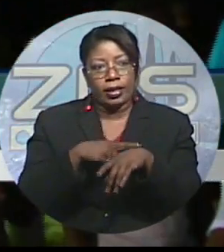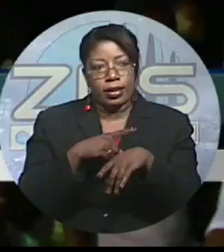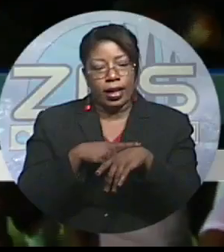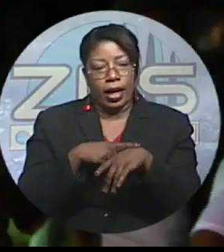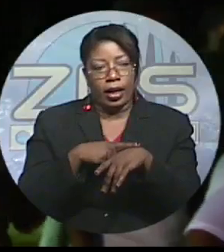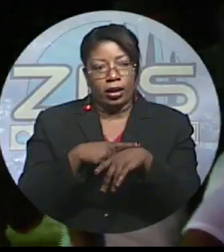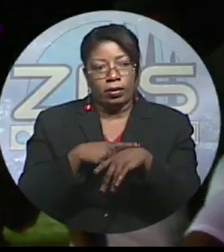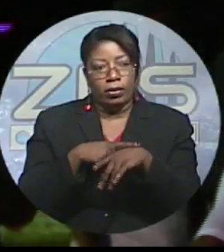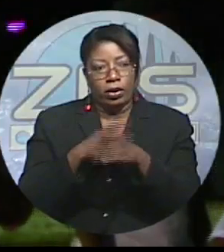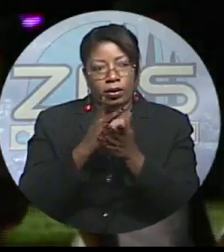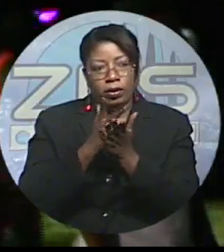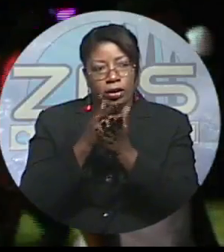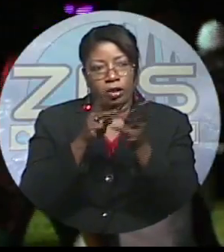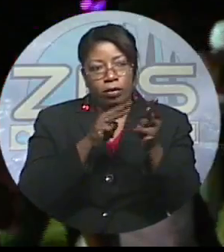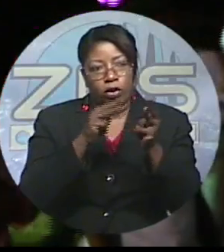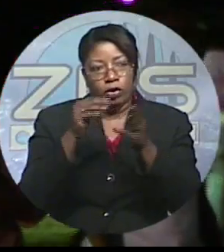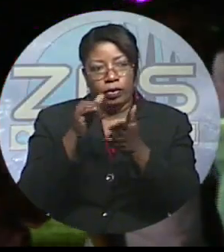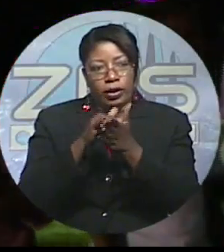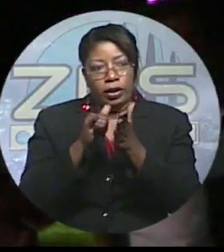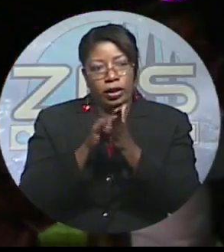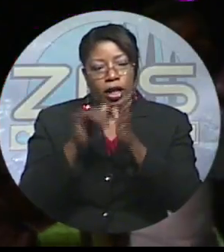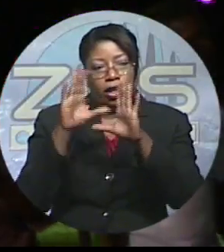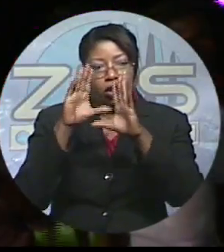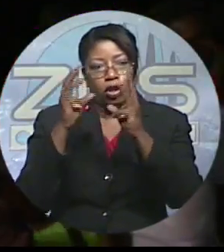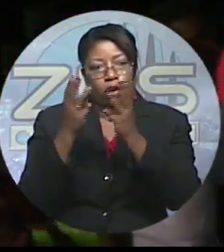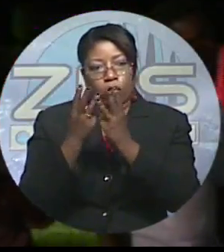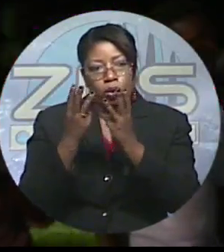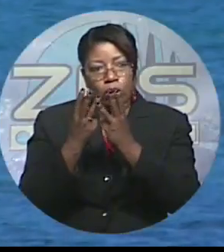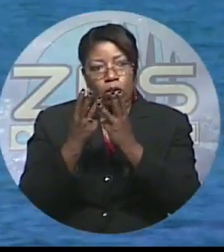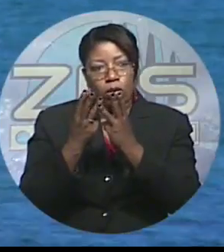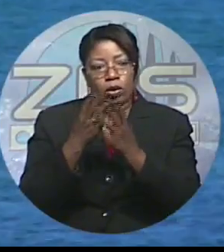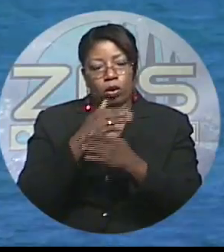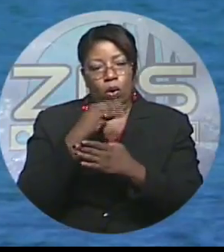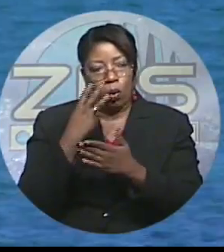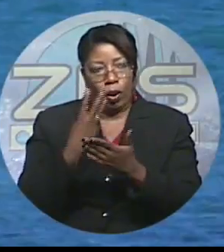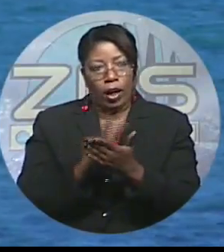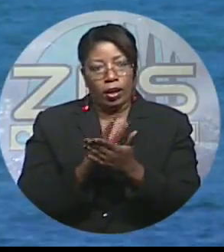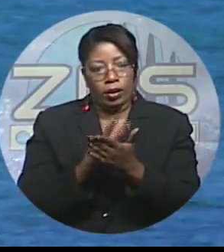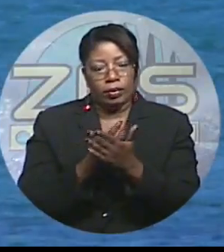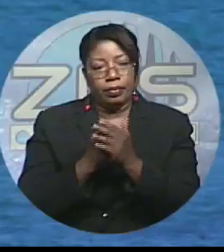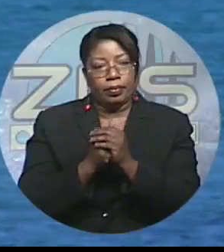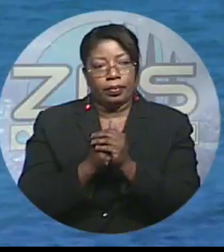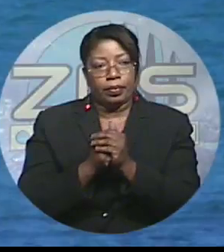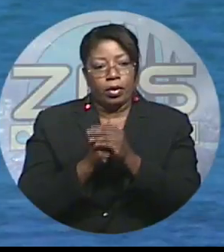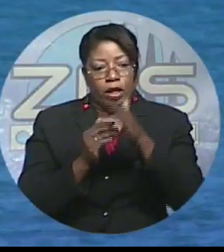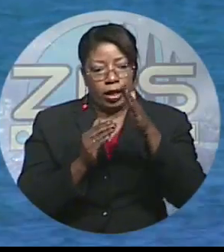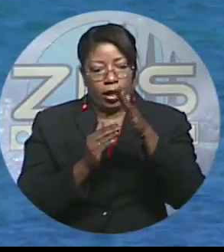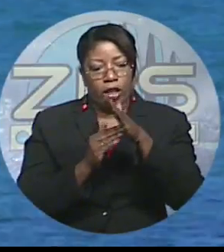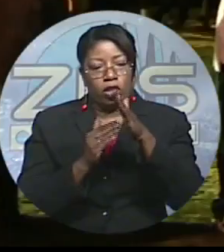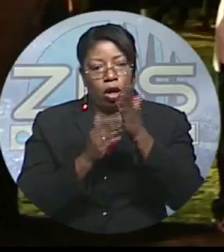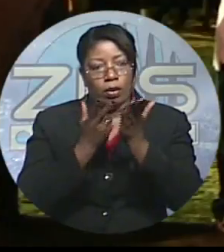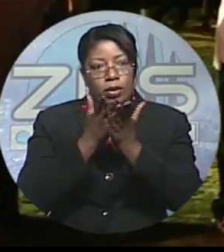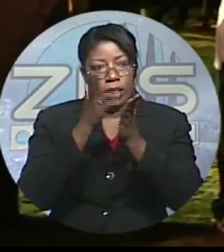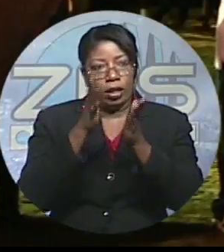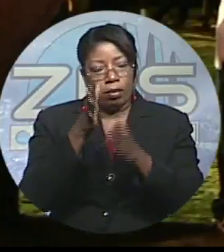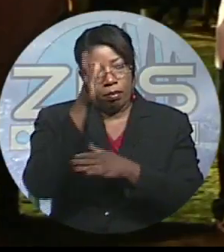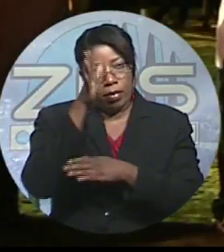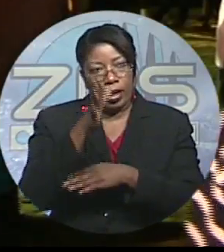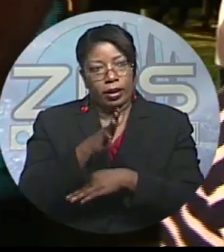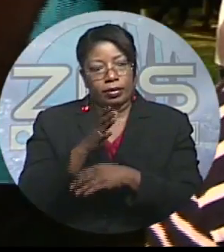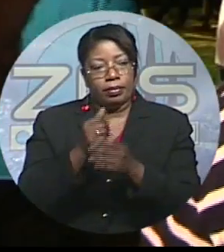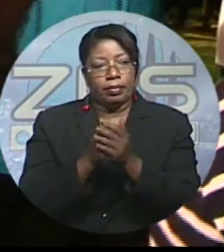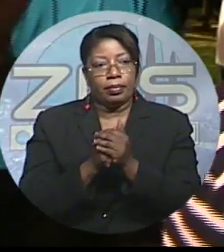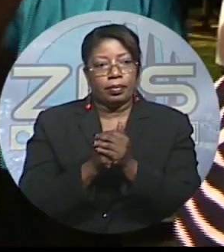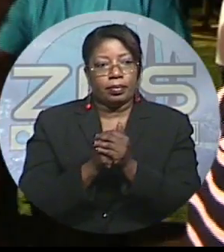keep a sail full and the crew handle her well, it's hard to beat her. Top skipper of the regatta was Stefano Kemp. It was a surprise to